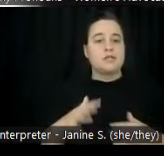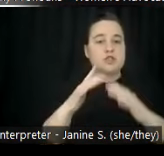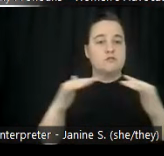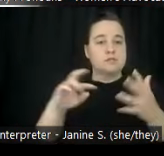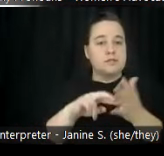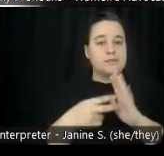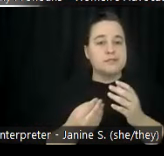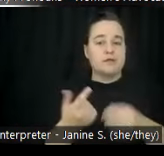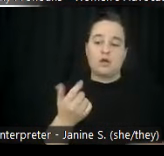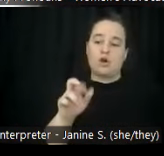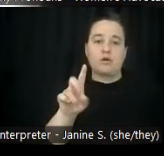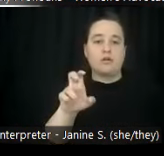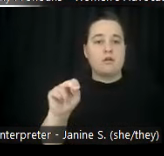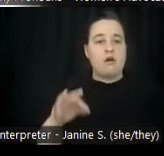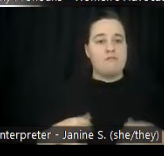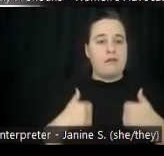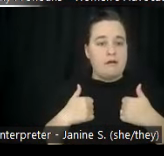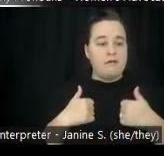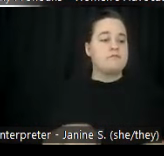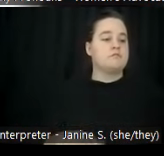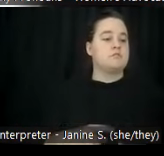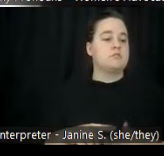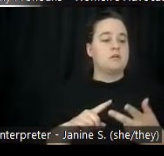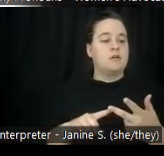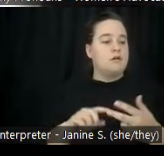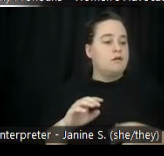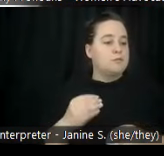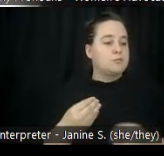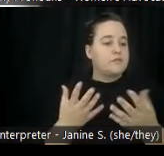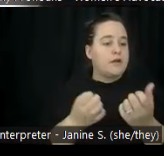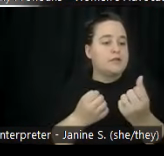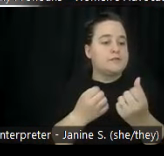providing emotional support for the victims so they know they have a listening ear.